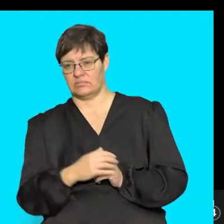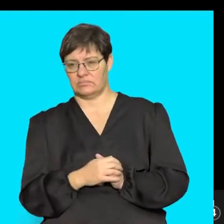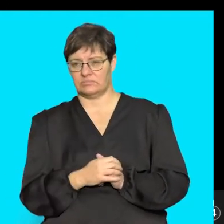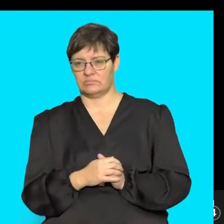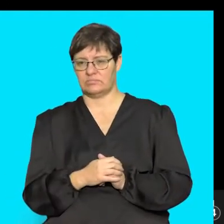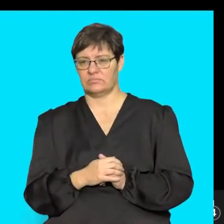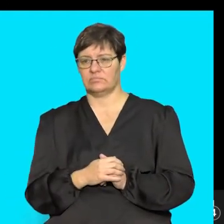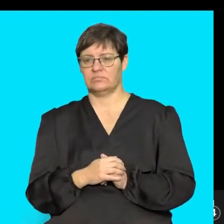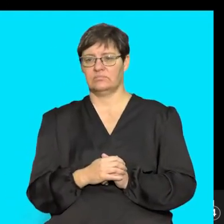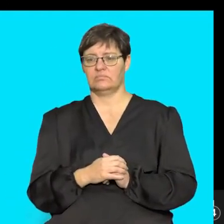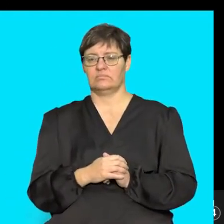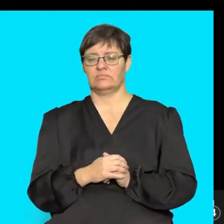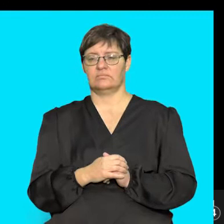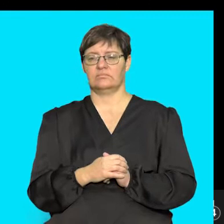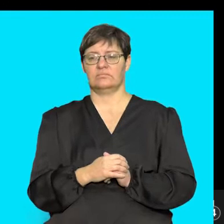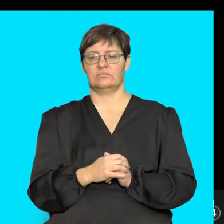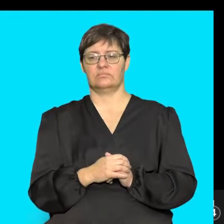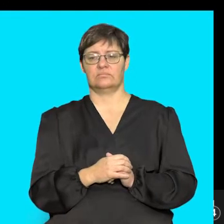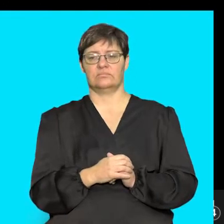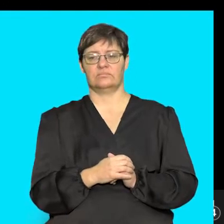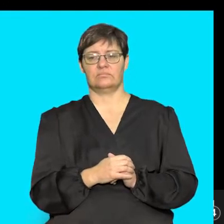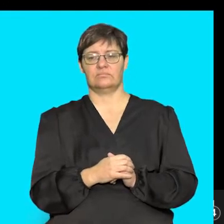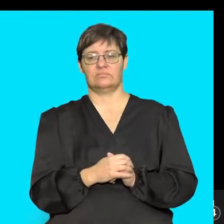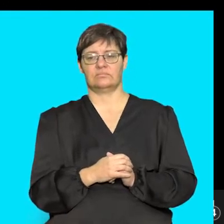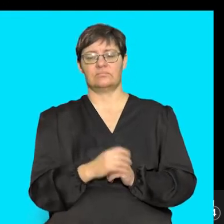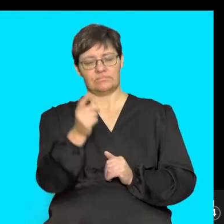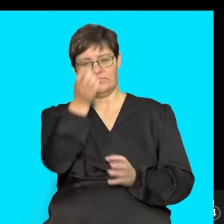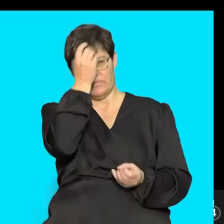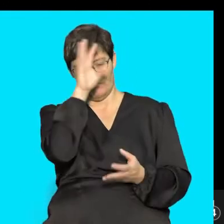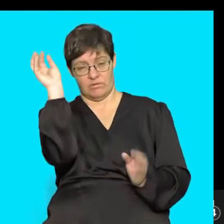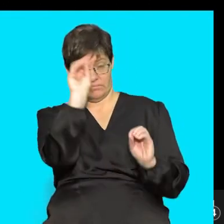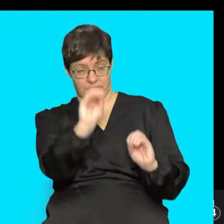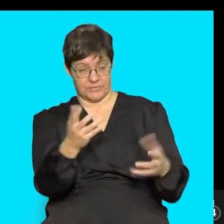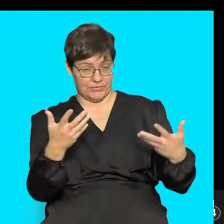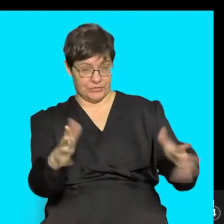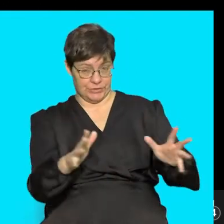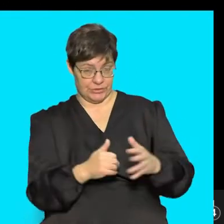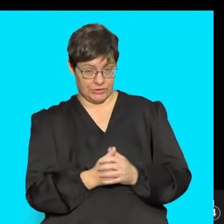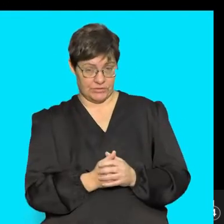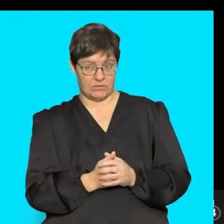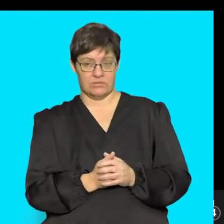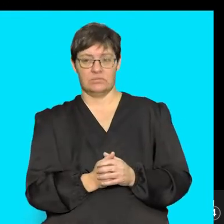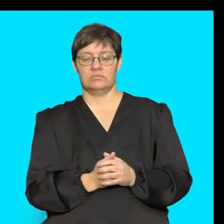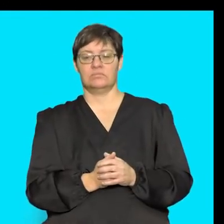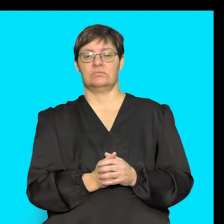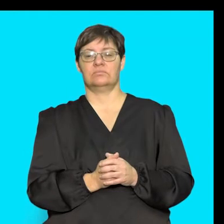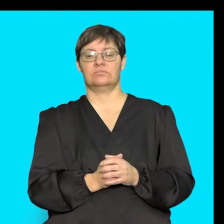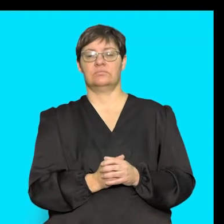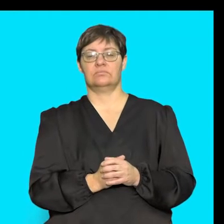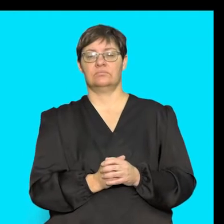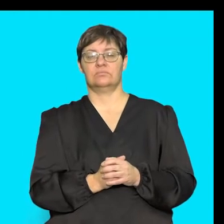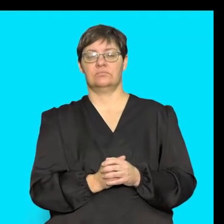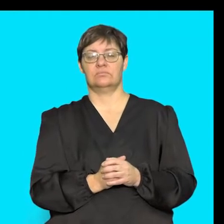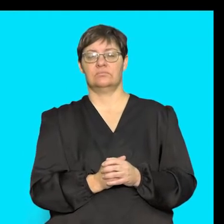Equal. Then I move my cursor that side. I get 50 equal. That's my data. Are we together? That's where we are. We've entered our data